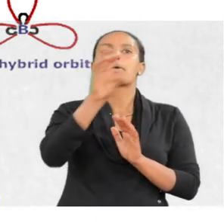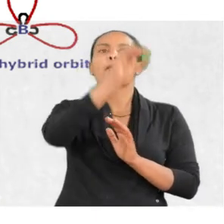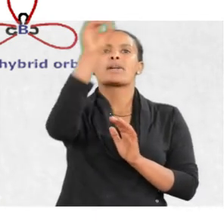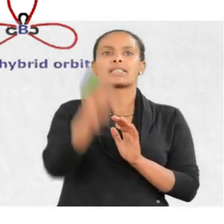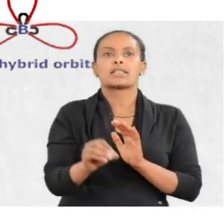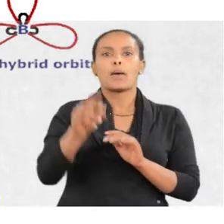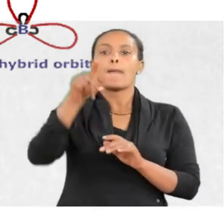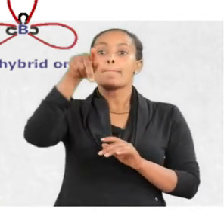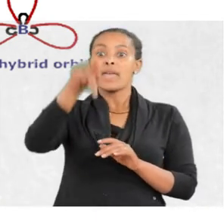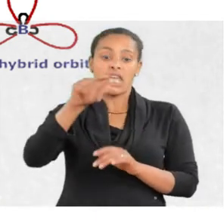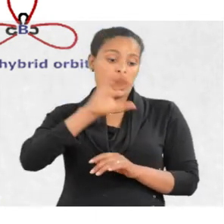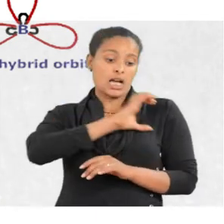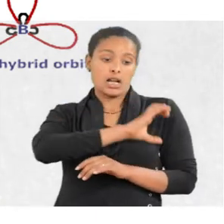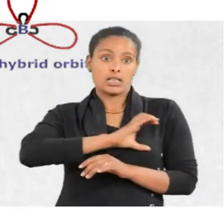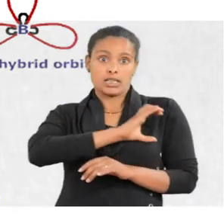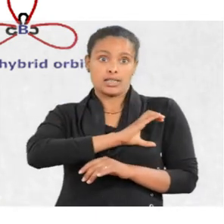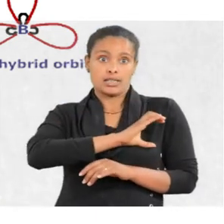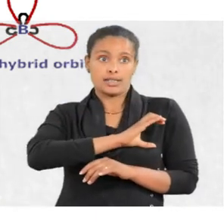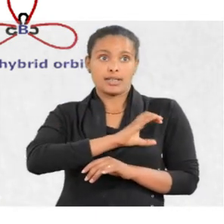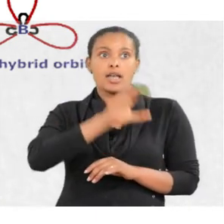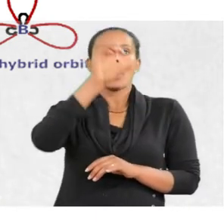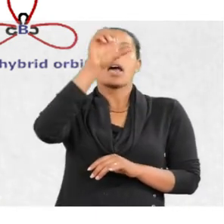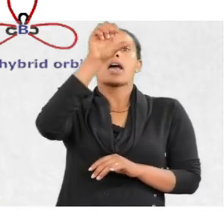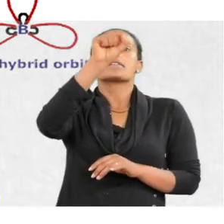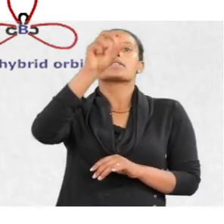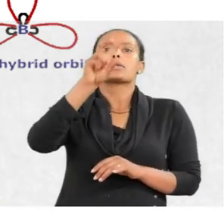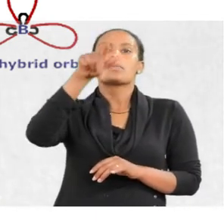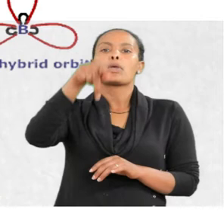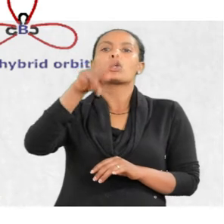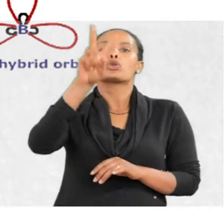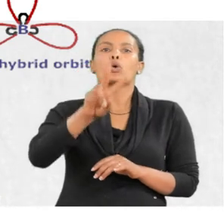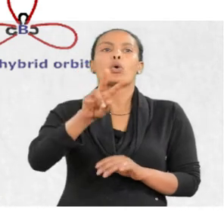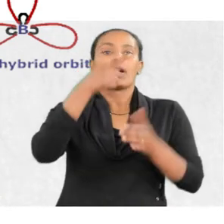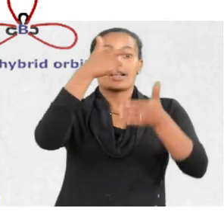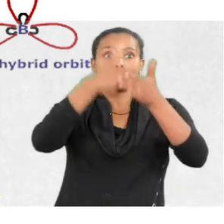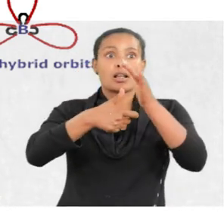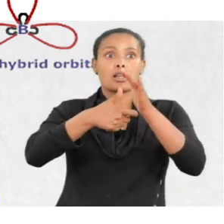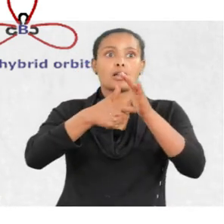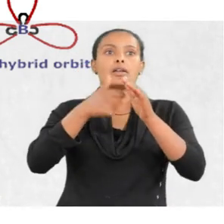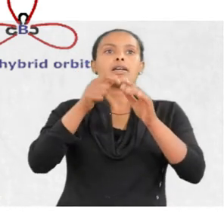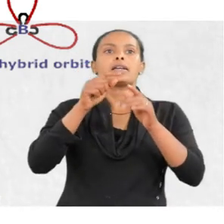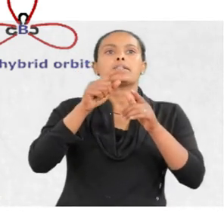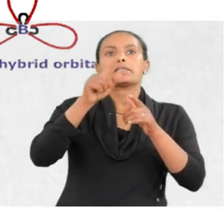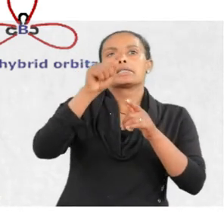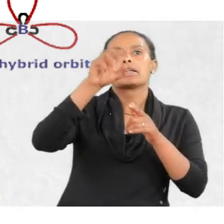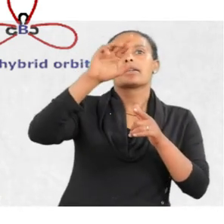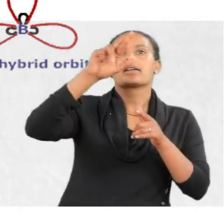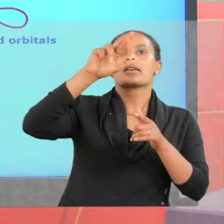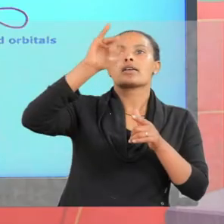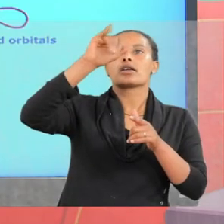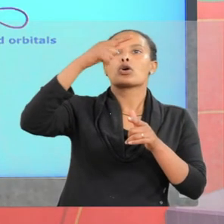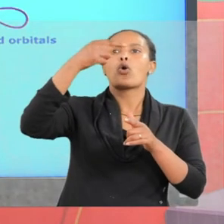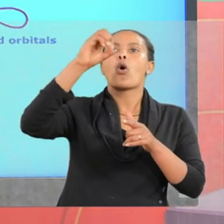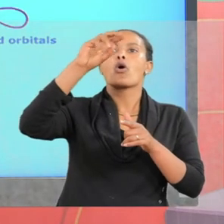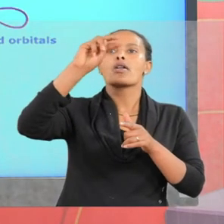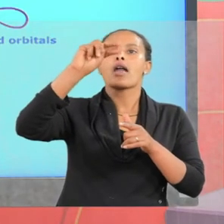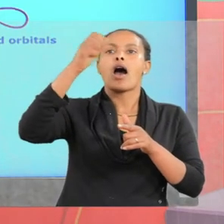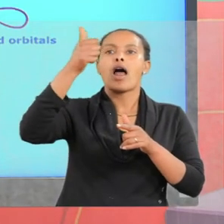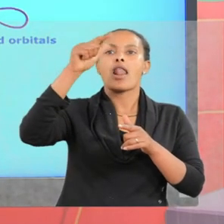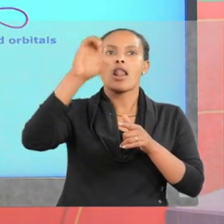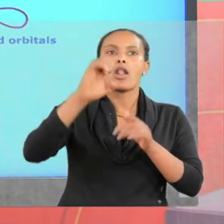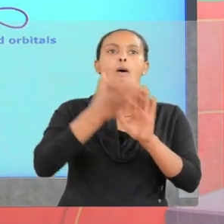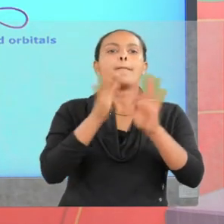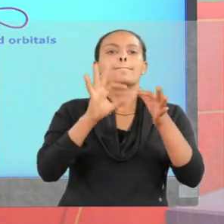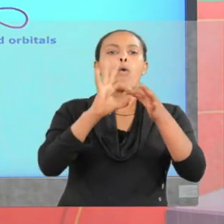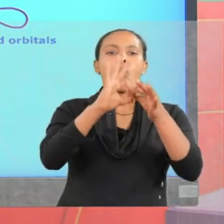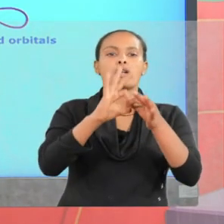67.66% P character. SP2 hybrid orbitals result in trigonal planar electronic arrangement with